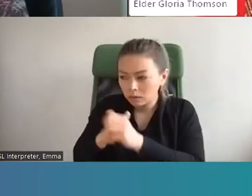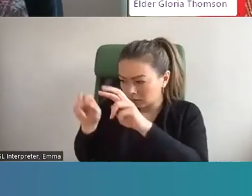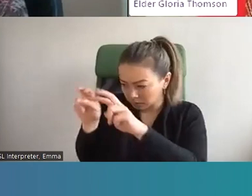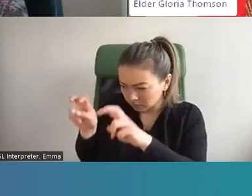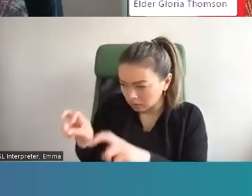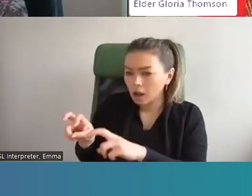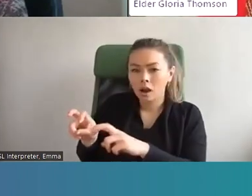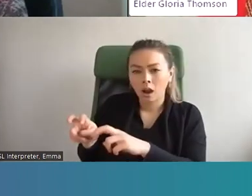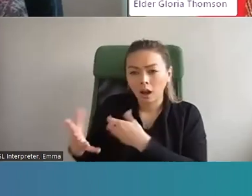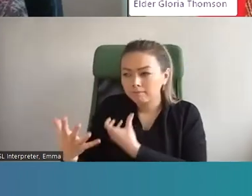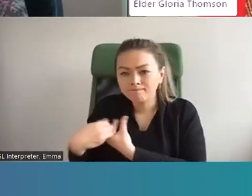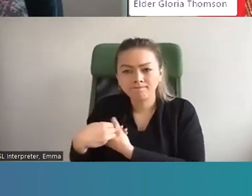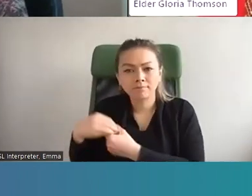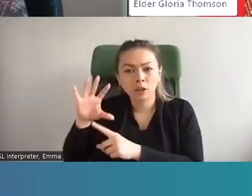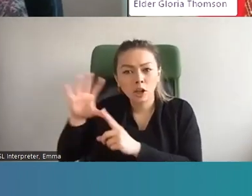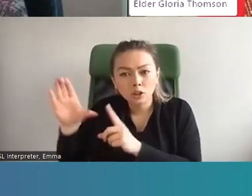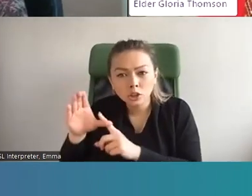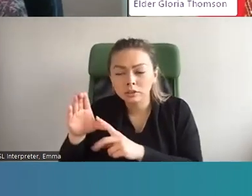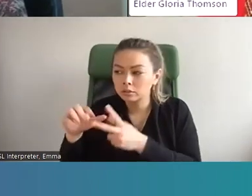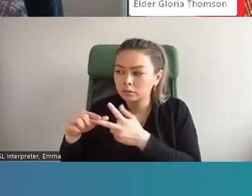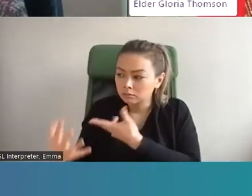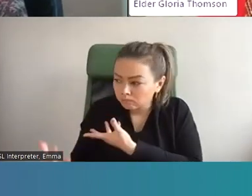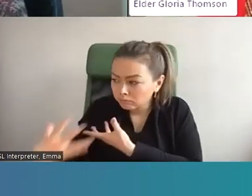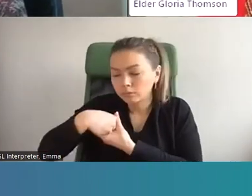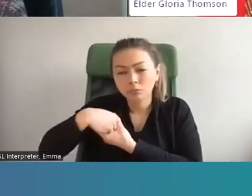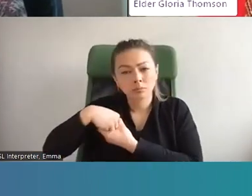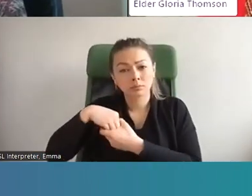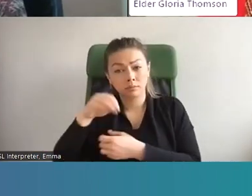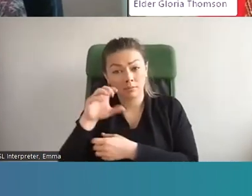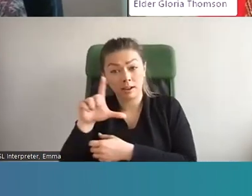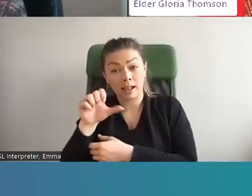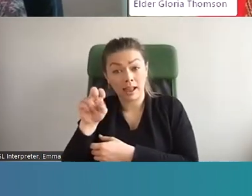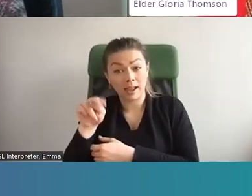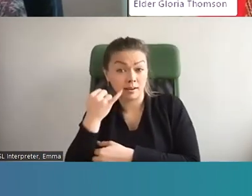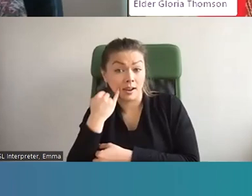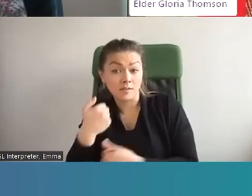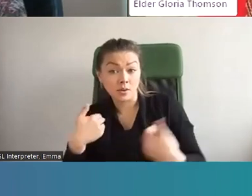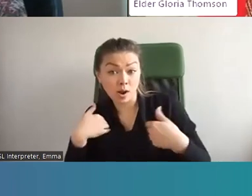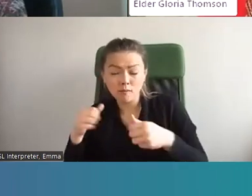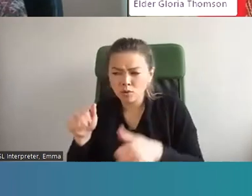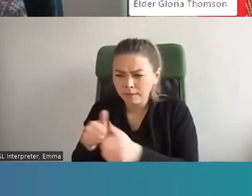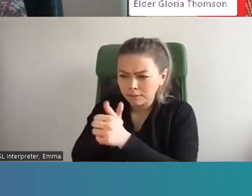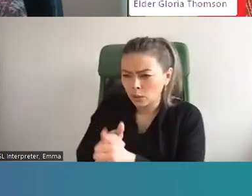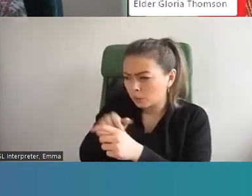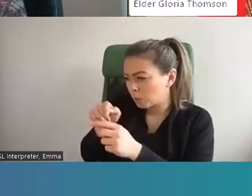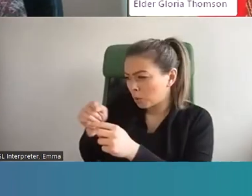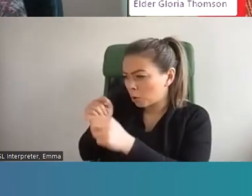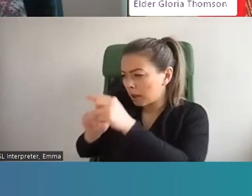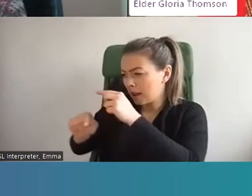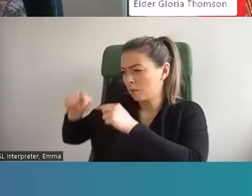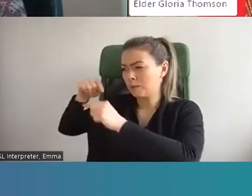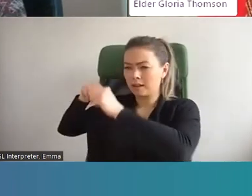you know your clan, if you have a clan, you know, to be able to follow those roots to back to finding who you